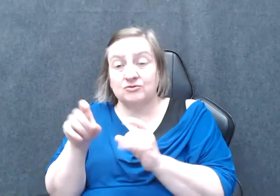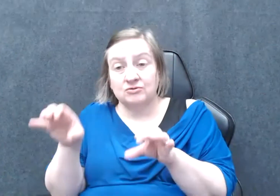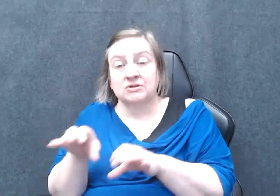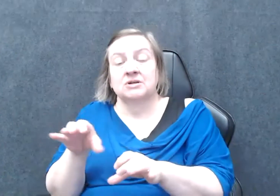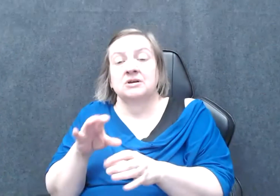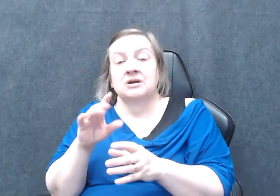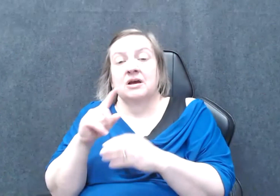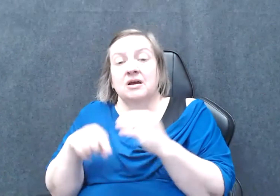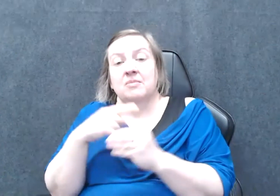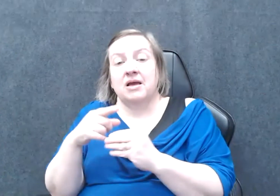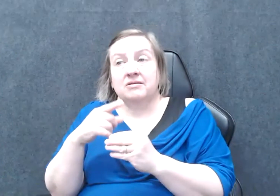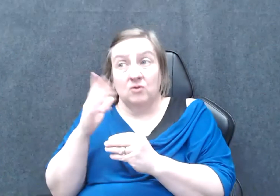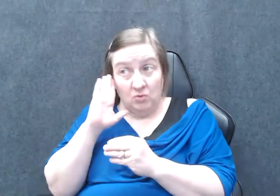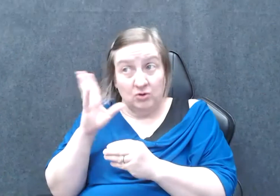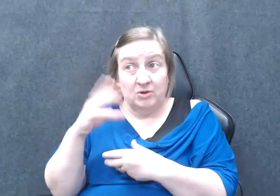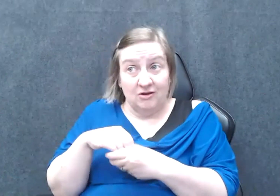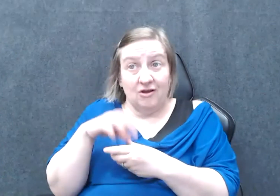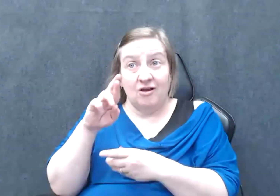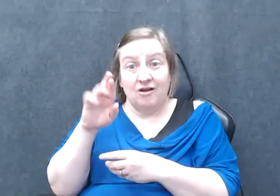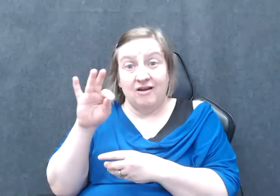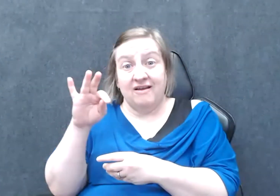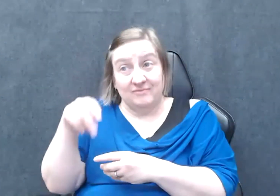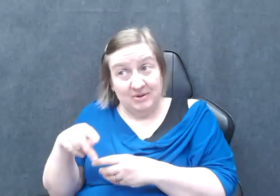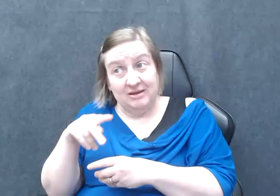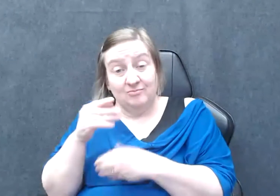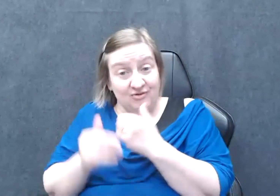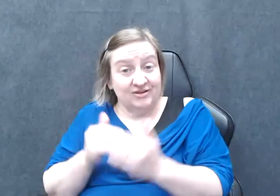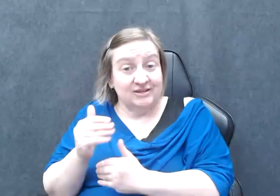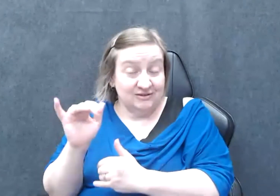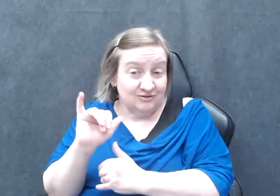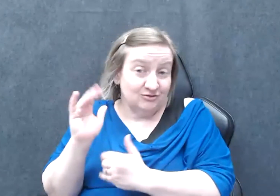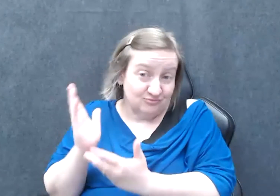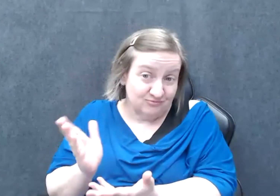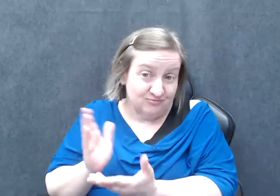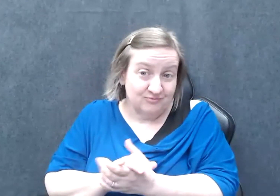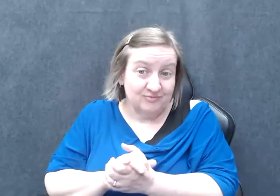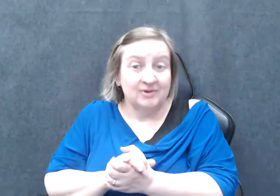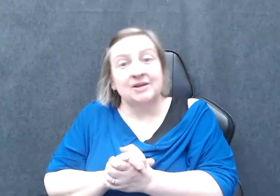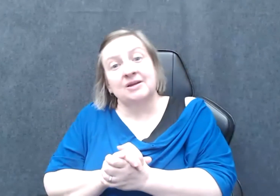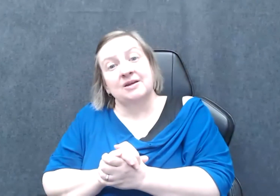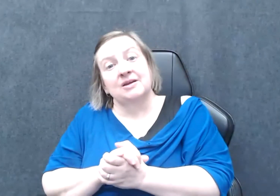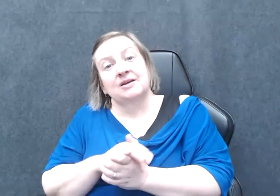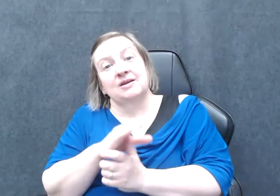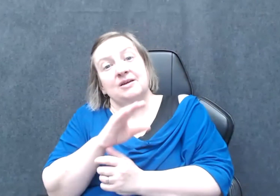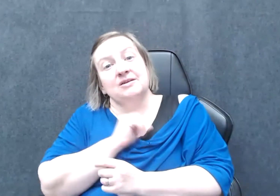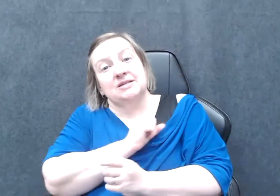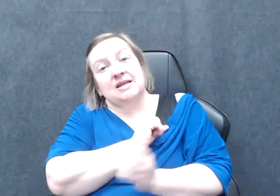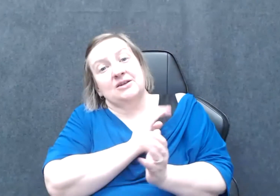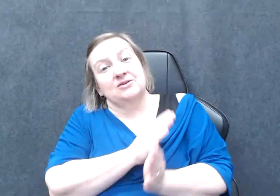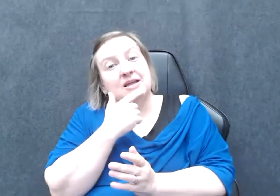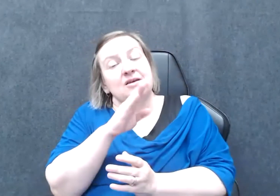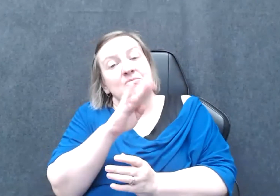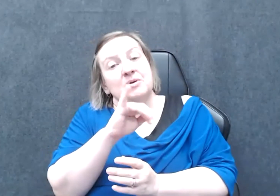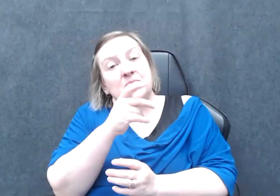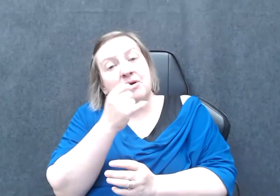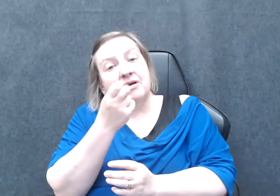the RFP. Will you be involved in the RFP process? So yeah. And before Bipasha, we go to Bipasha, one last thing.